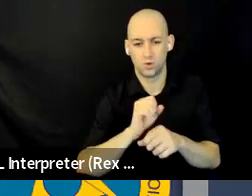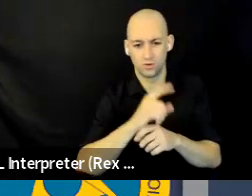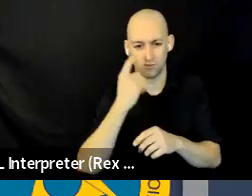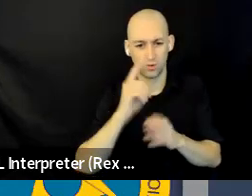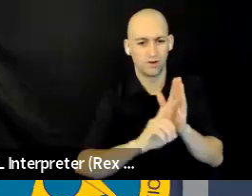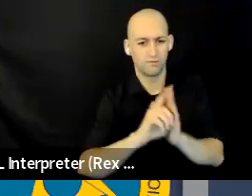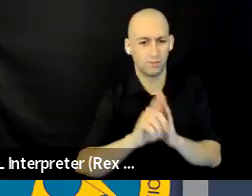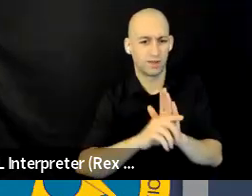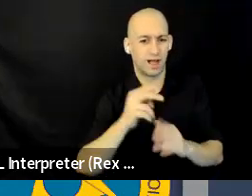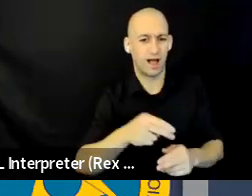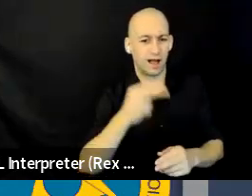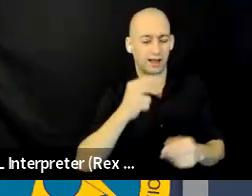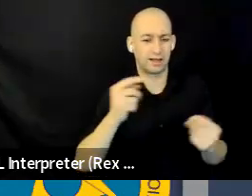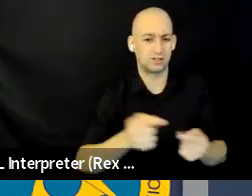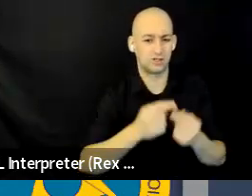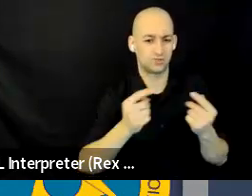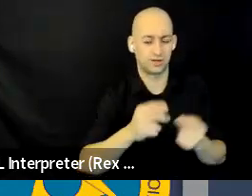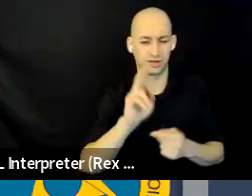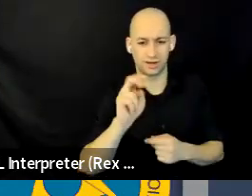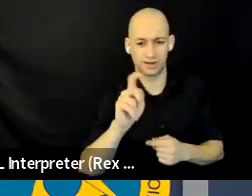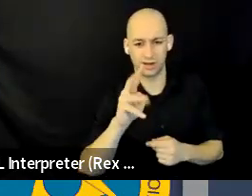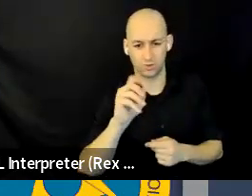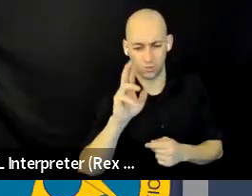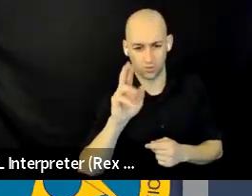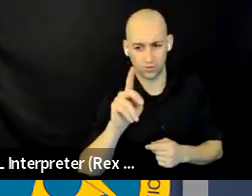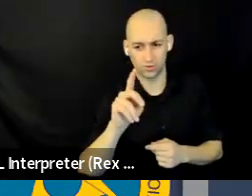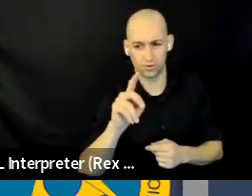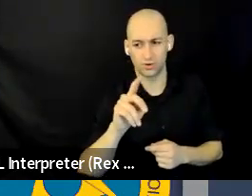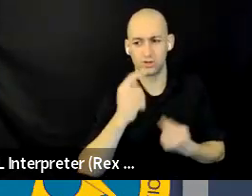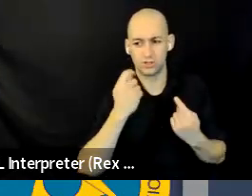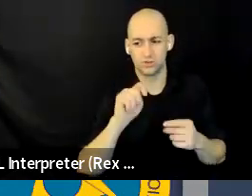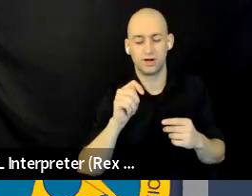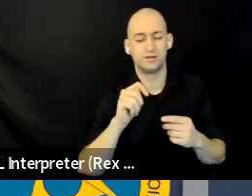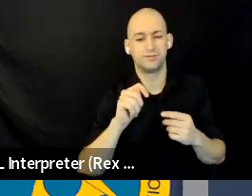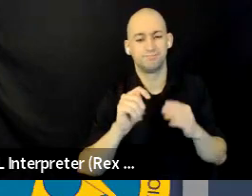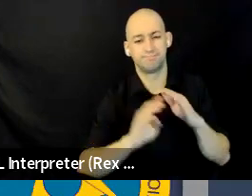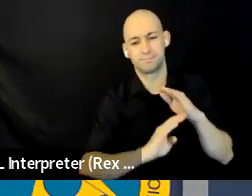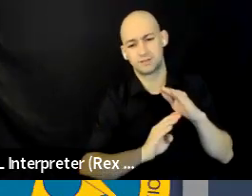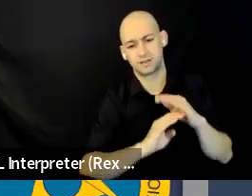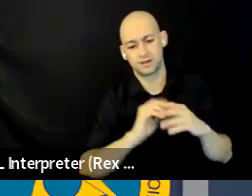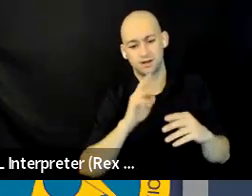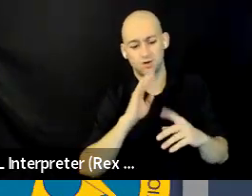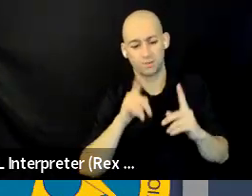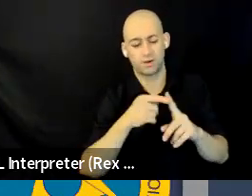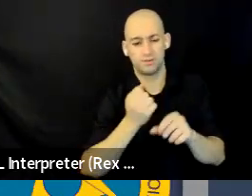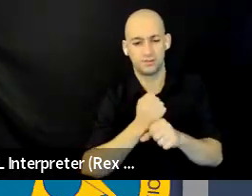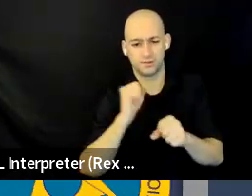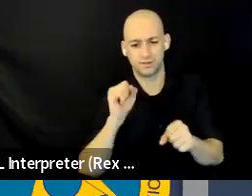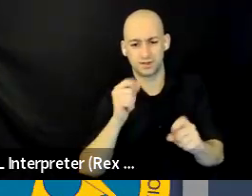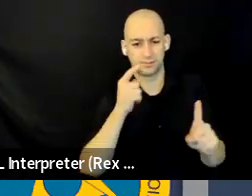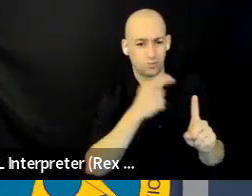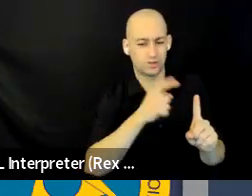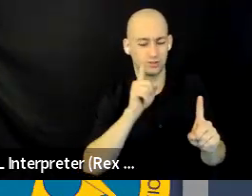networks around the state, and basically trying to talk about safety in a way that points